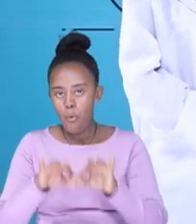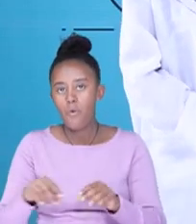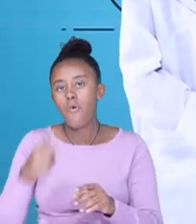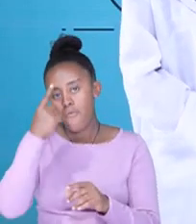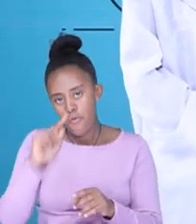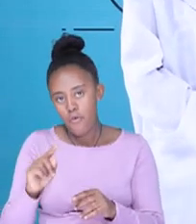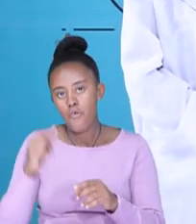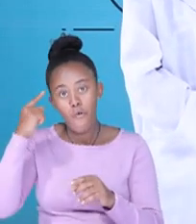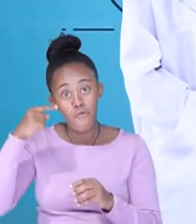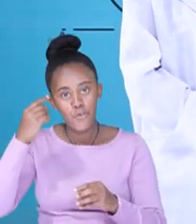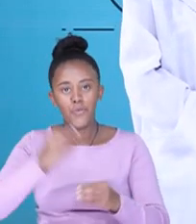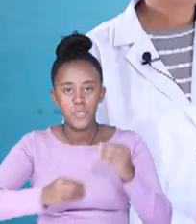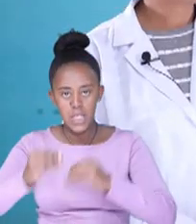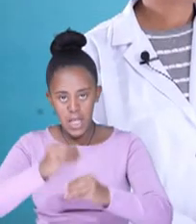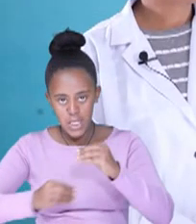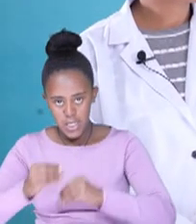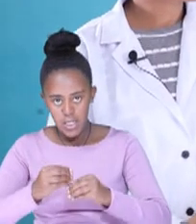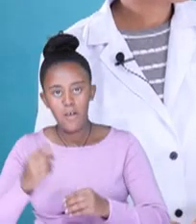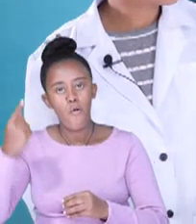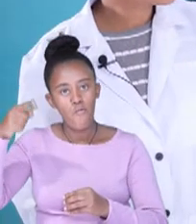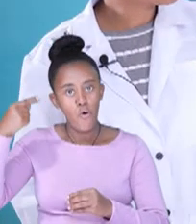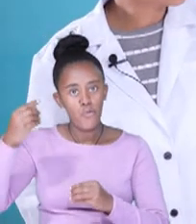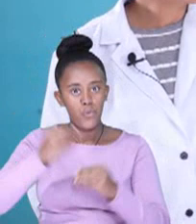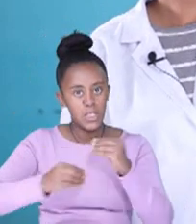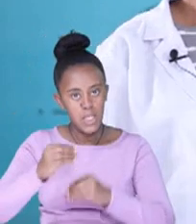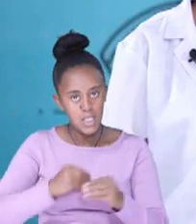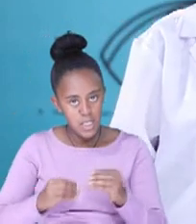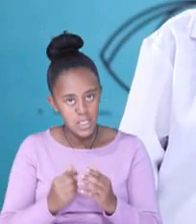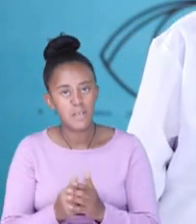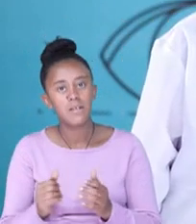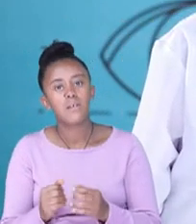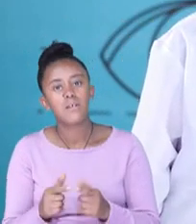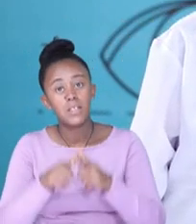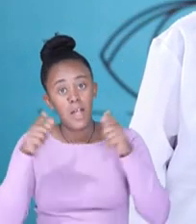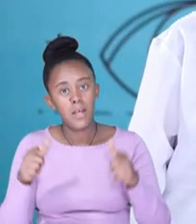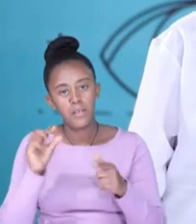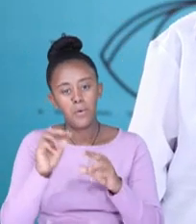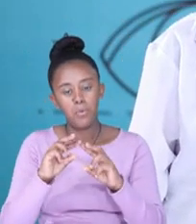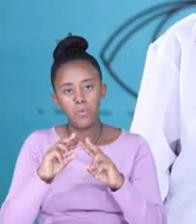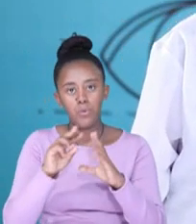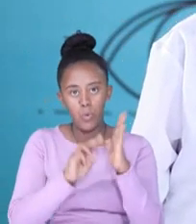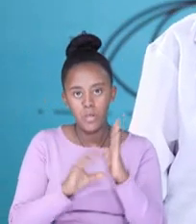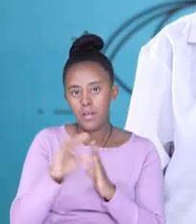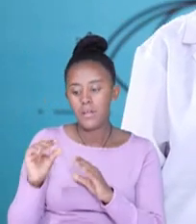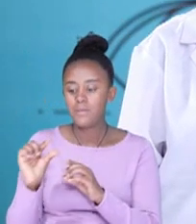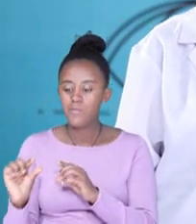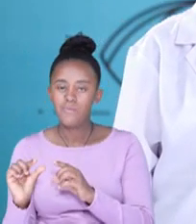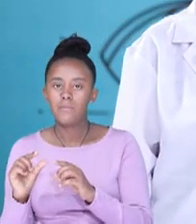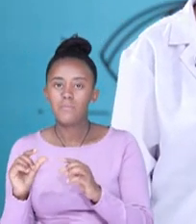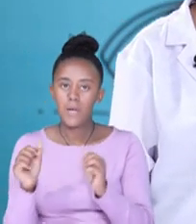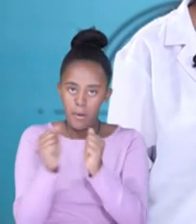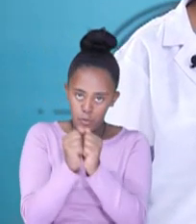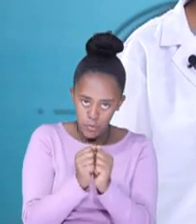protein synthesis. And when protein synthesis takes place, the large subunit and the small subunit come